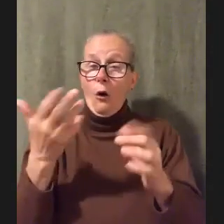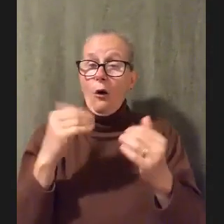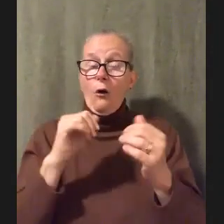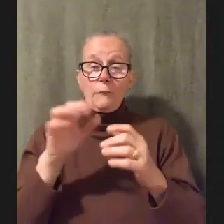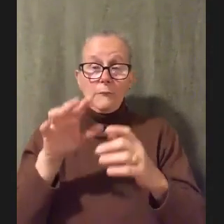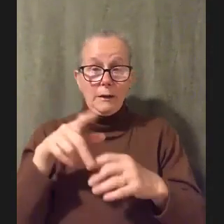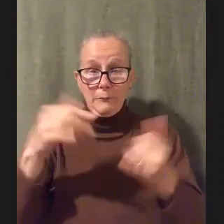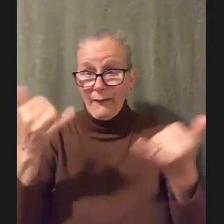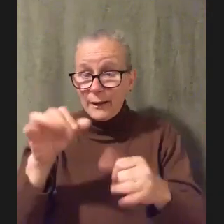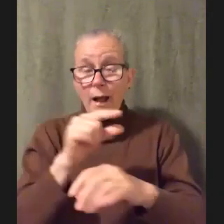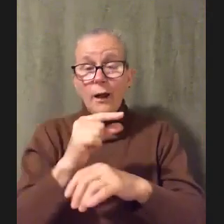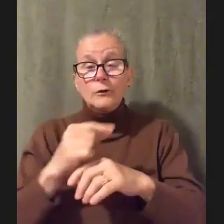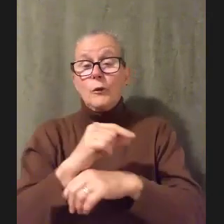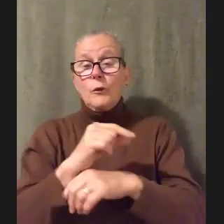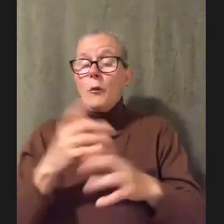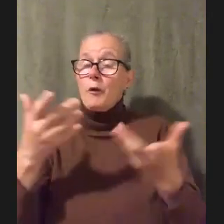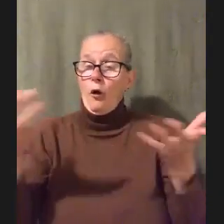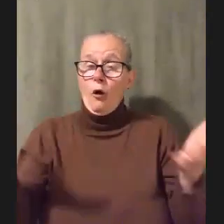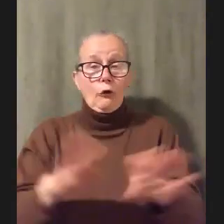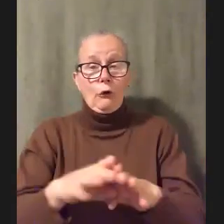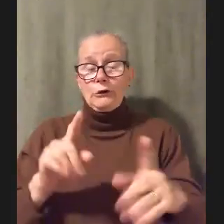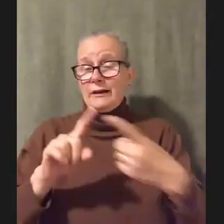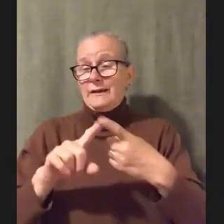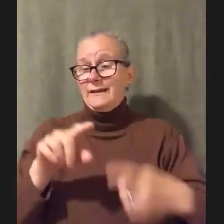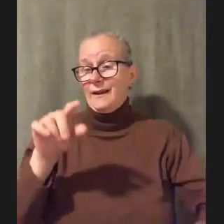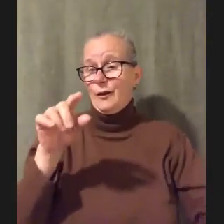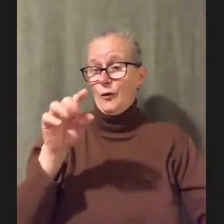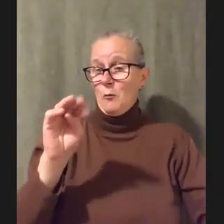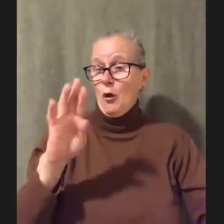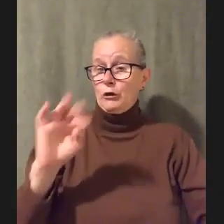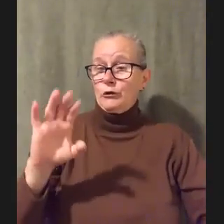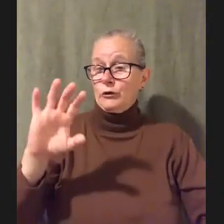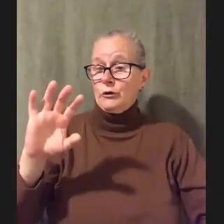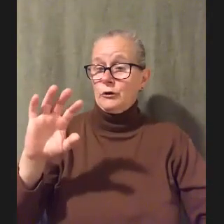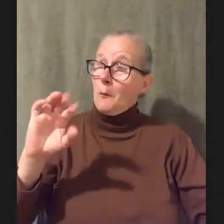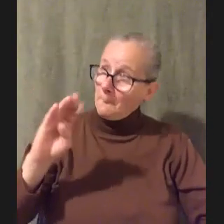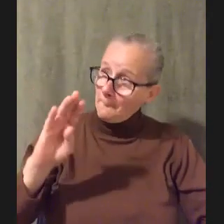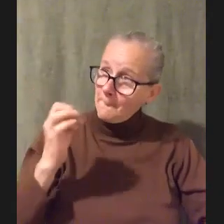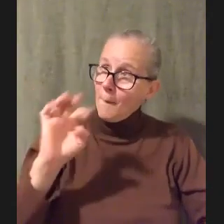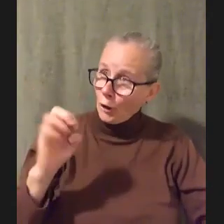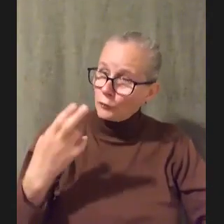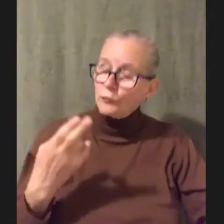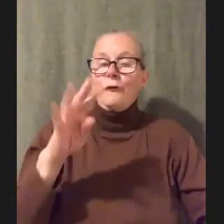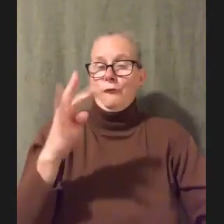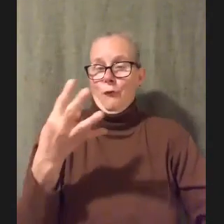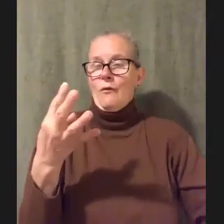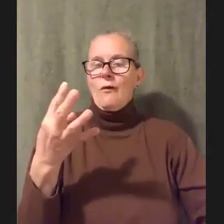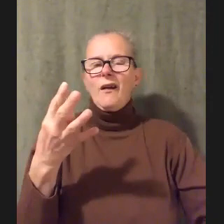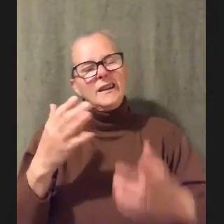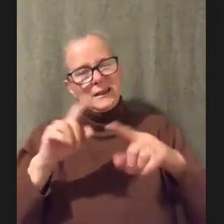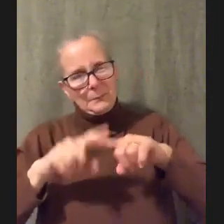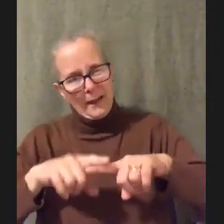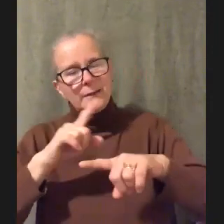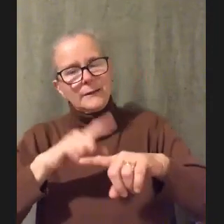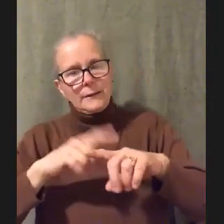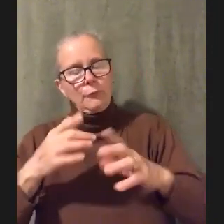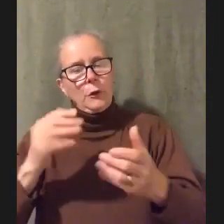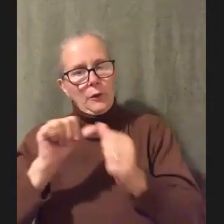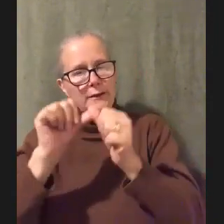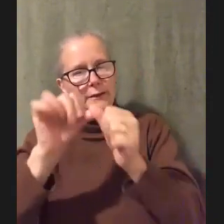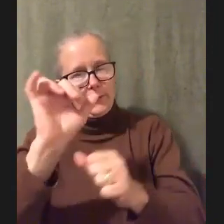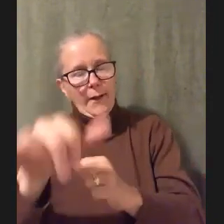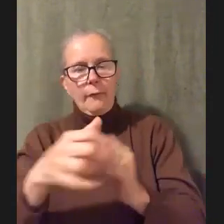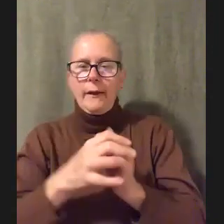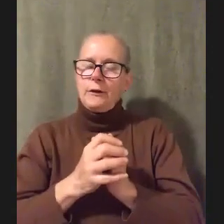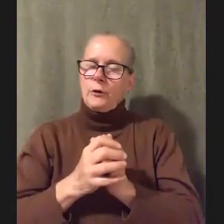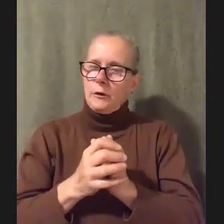at least May 4th, potentially longer, depending upon where we go as a state and region. Events, gatherings, shelter